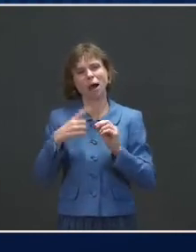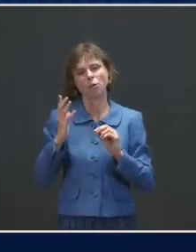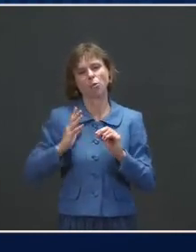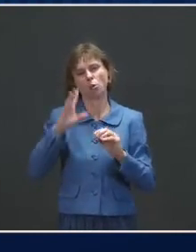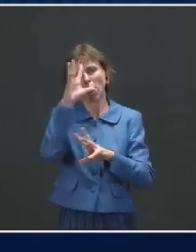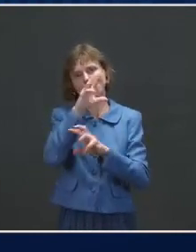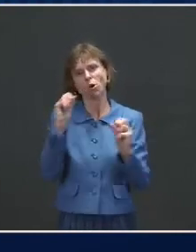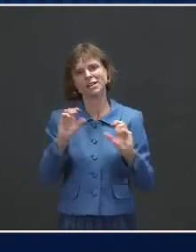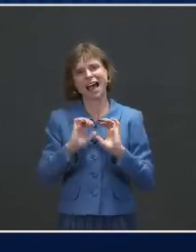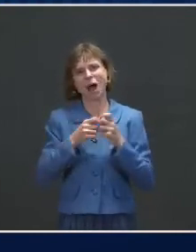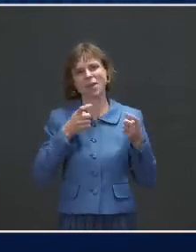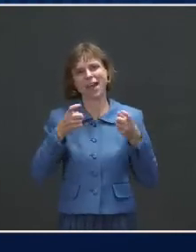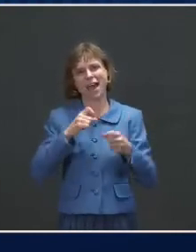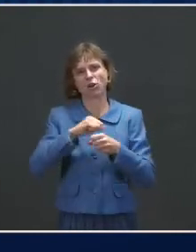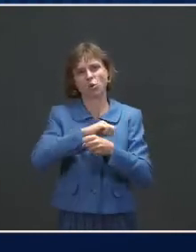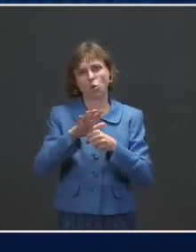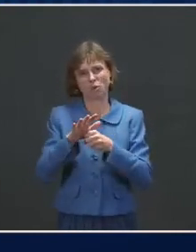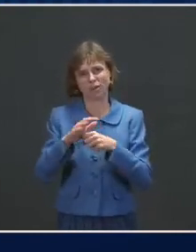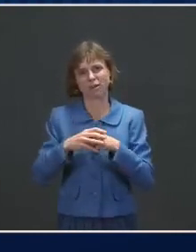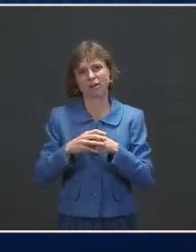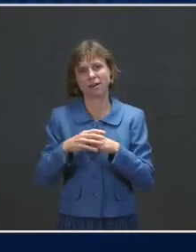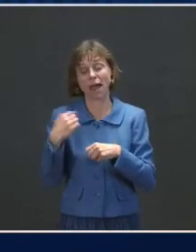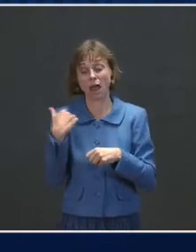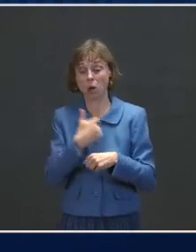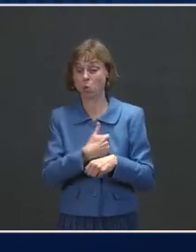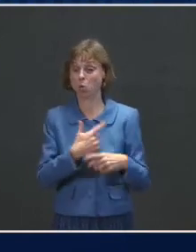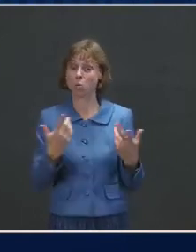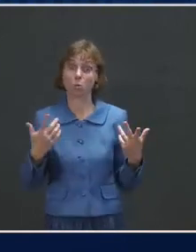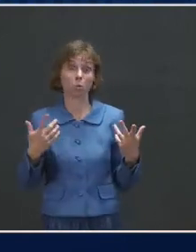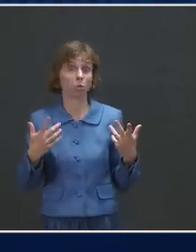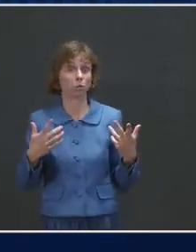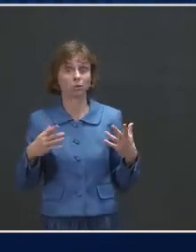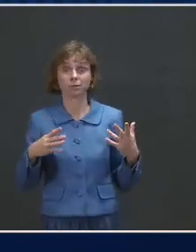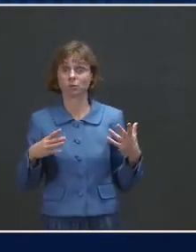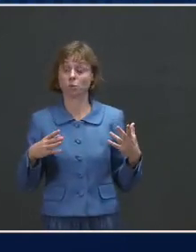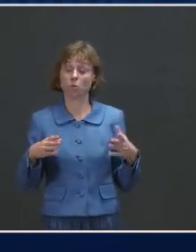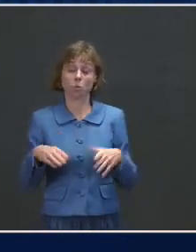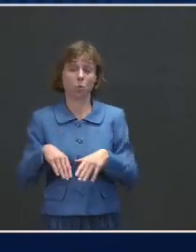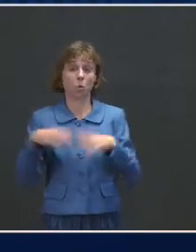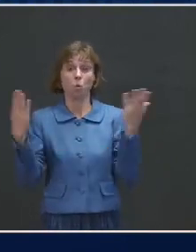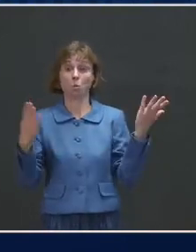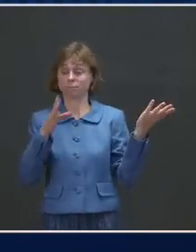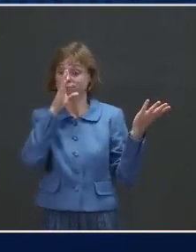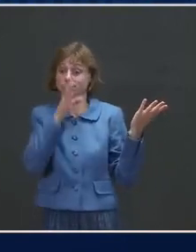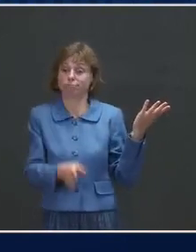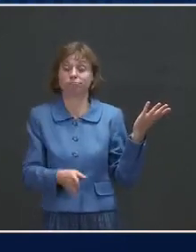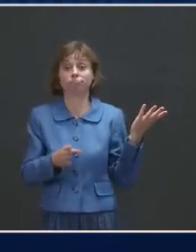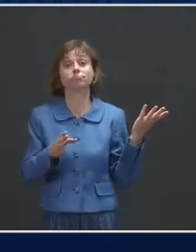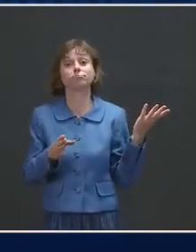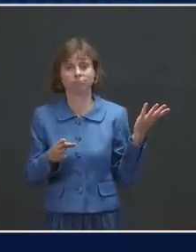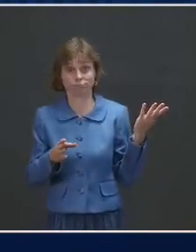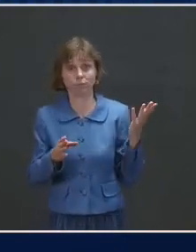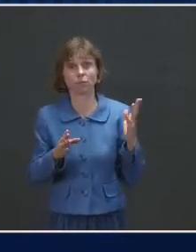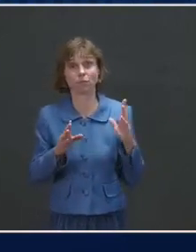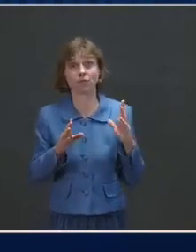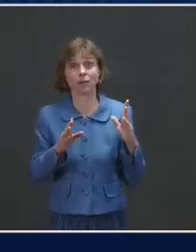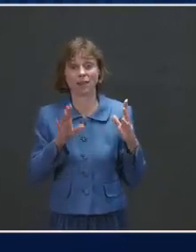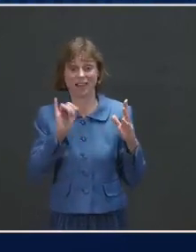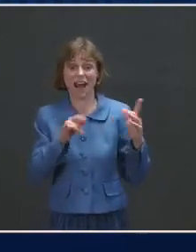held back in areas where we felt that it was handled in a way that impacted the lives of